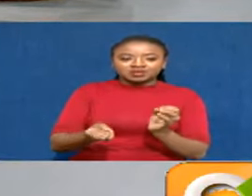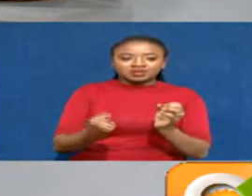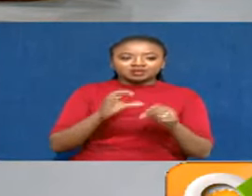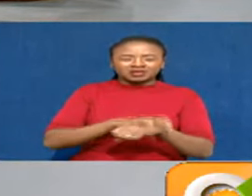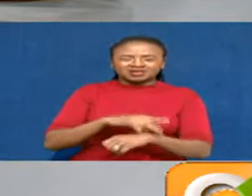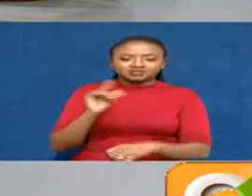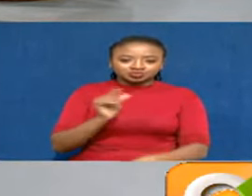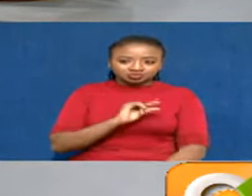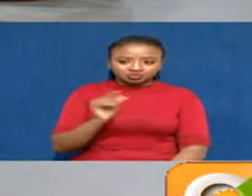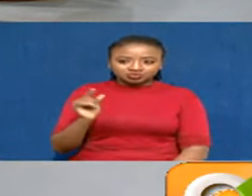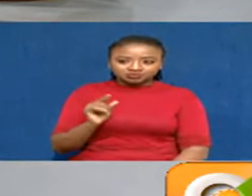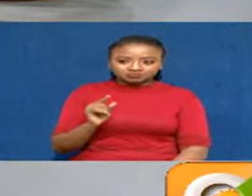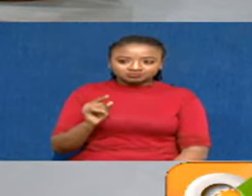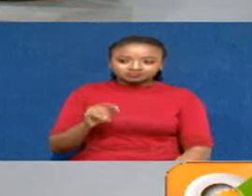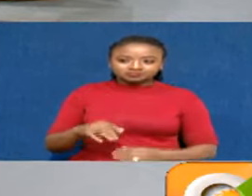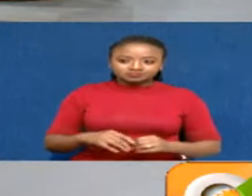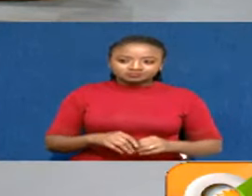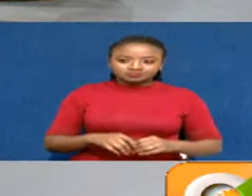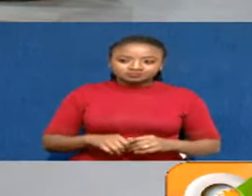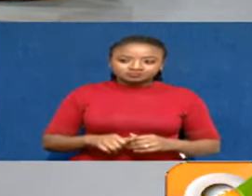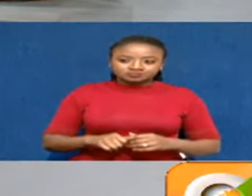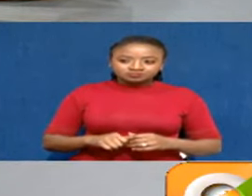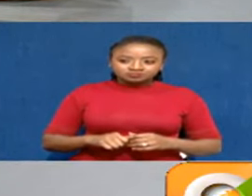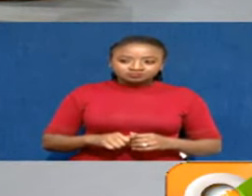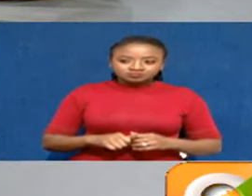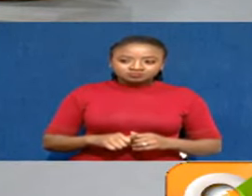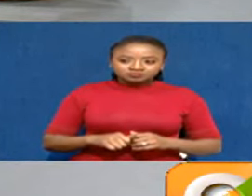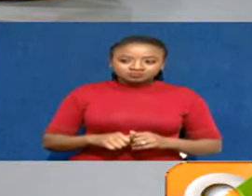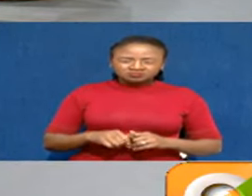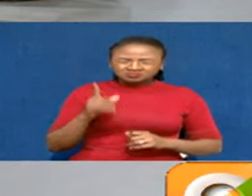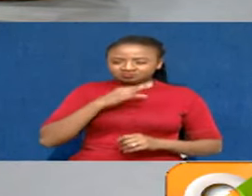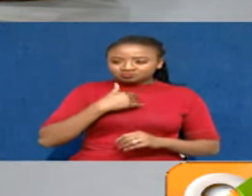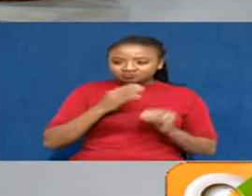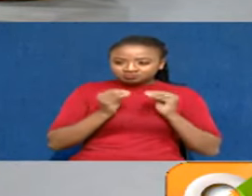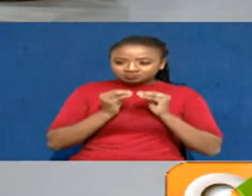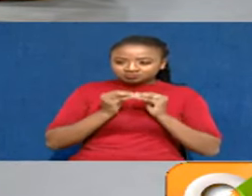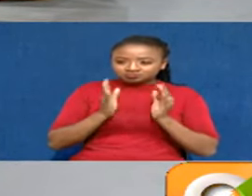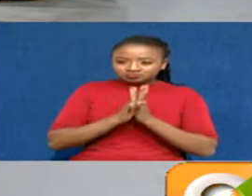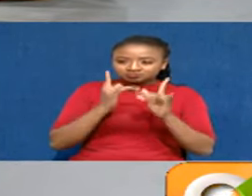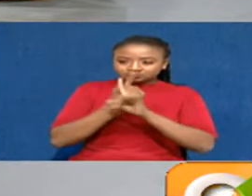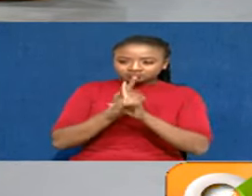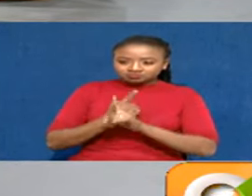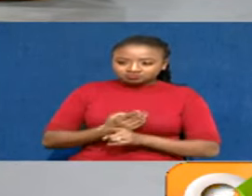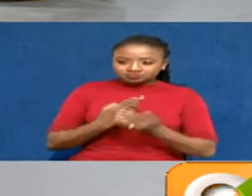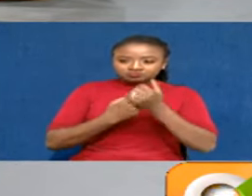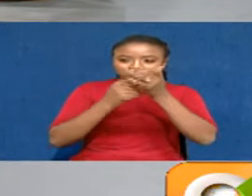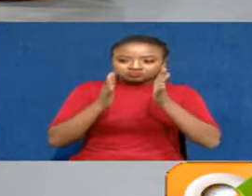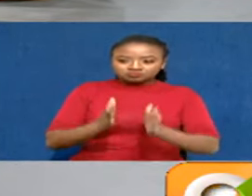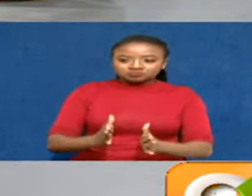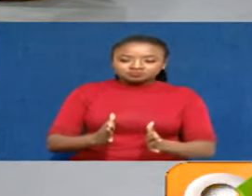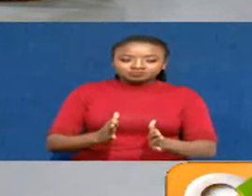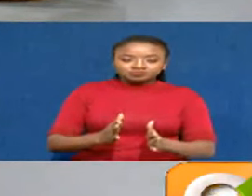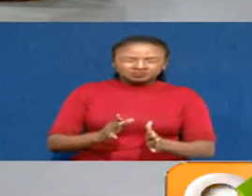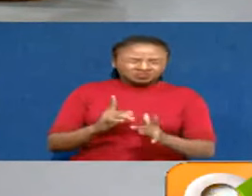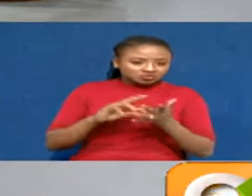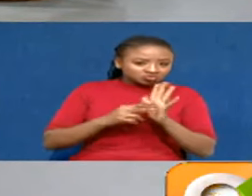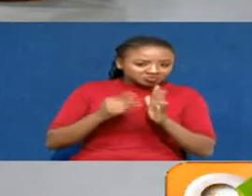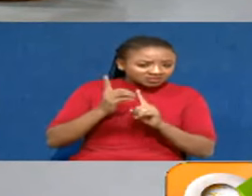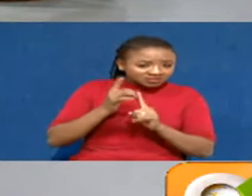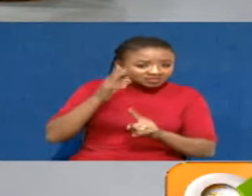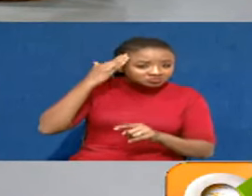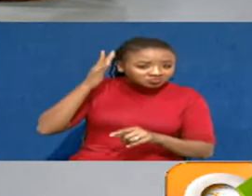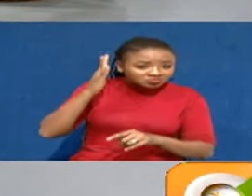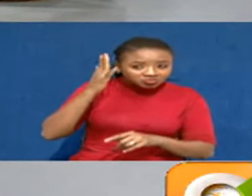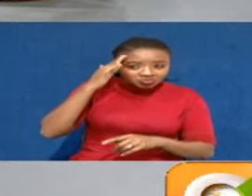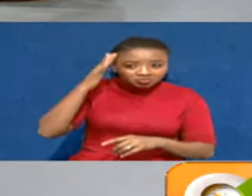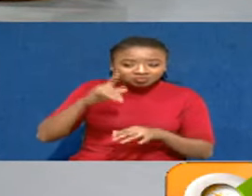yeah. The report is coming out. Had a meeting with the various players in the industry. Do we know when this